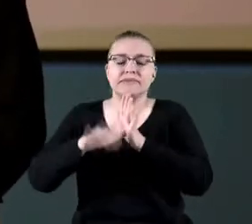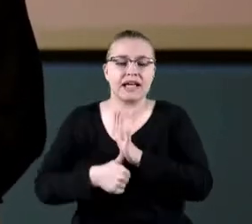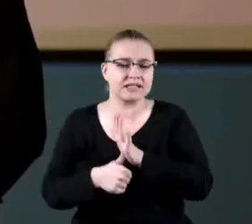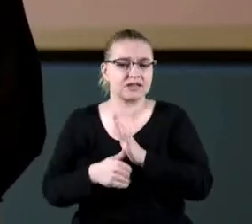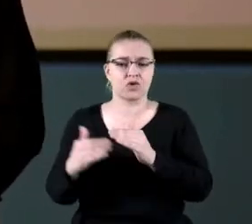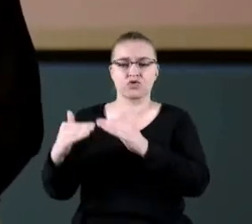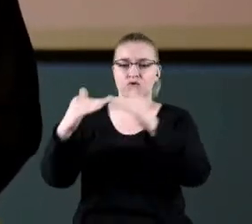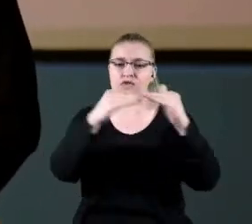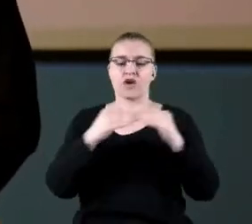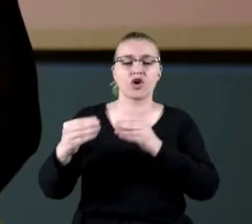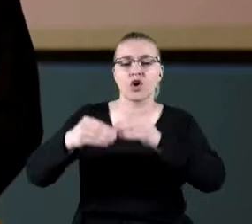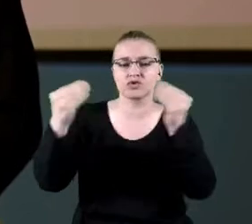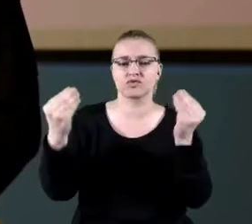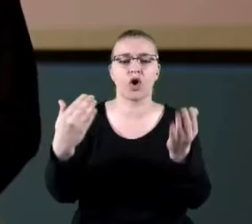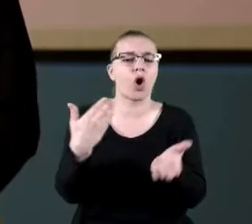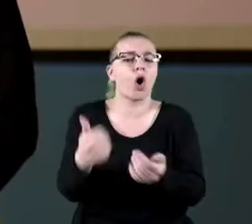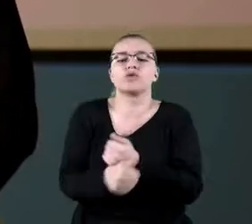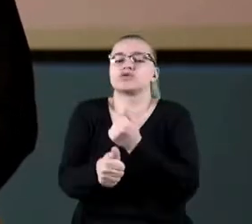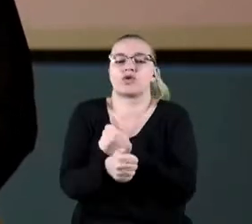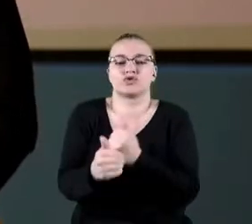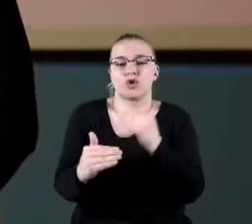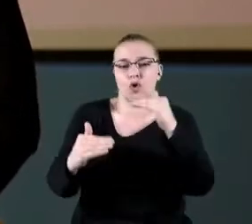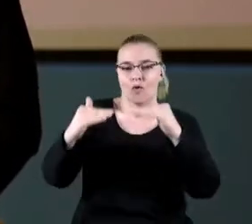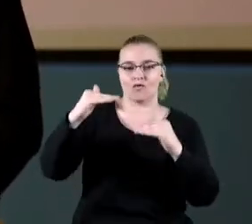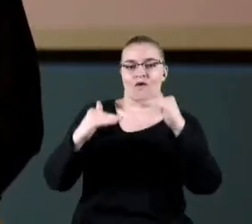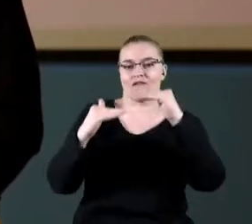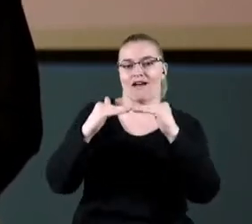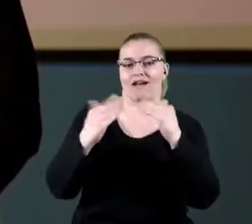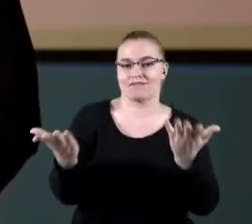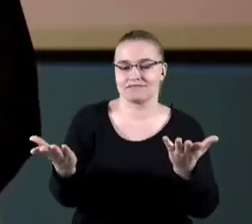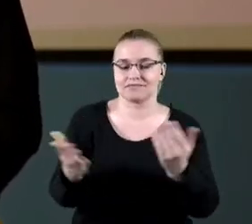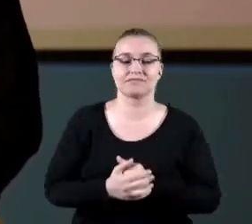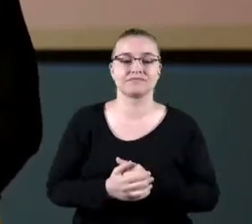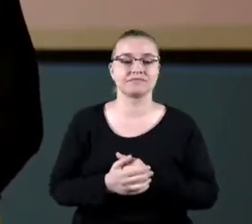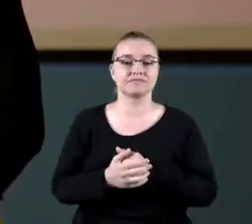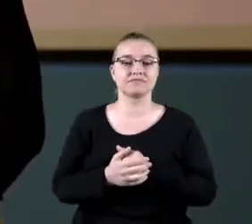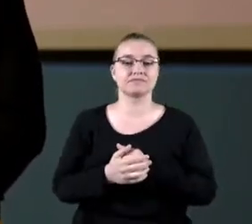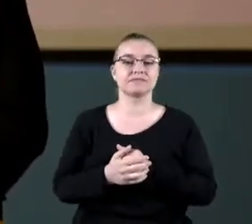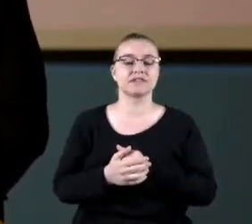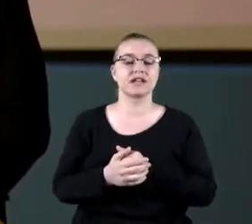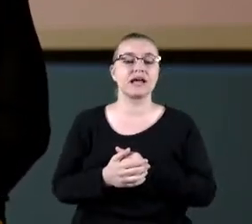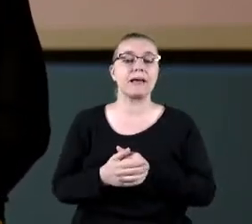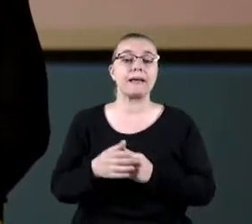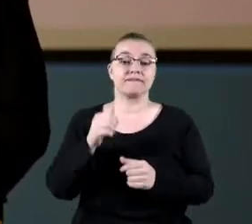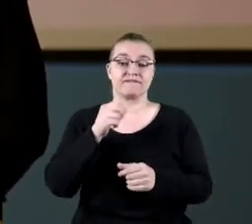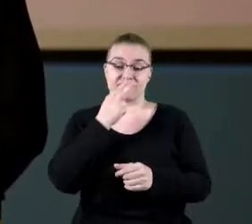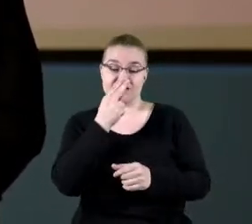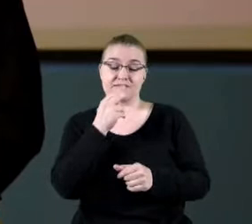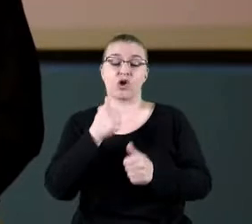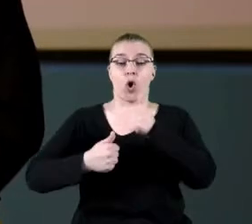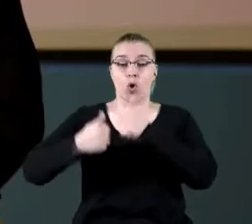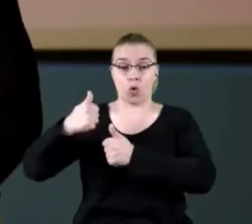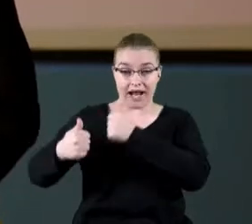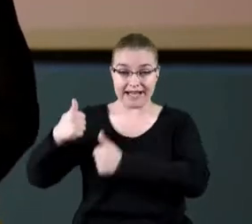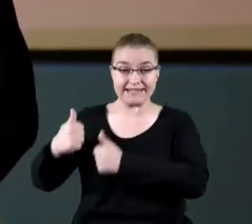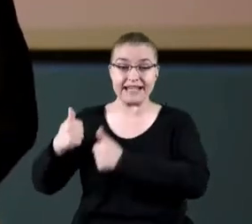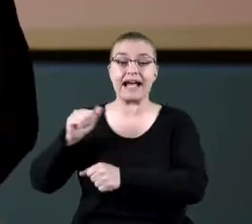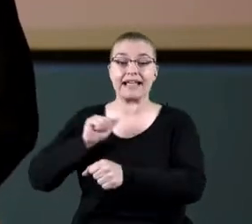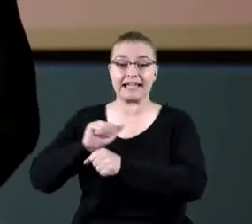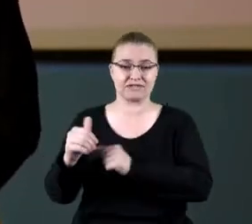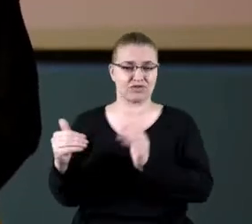a context in which competition principle is transversally integrated with urban